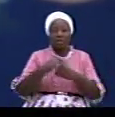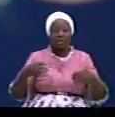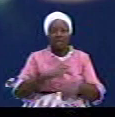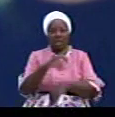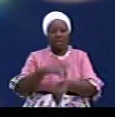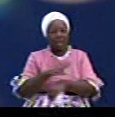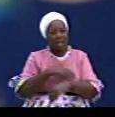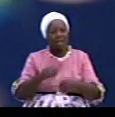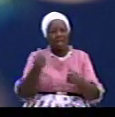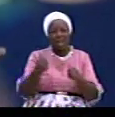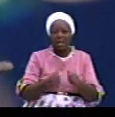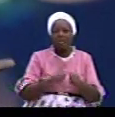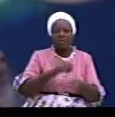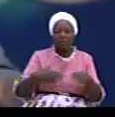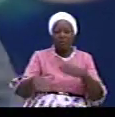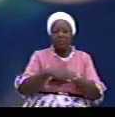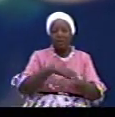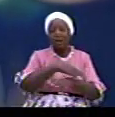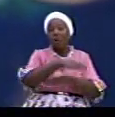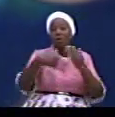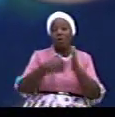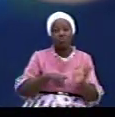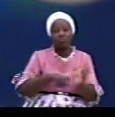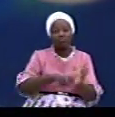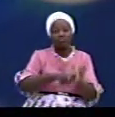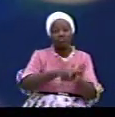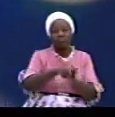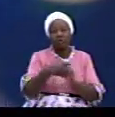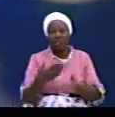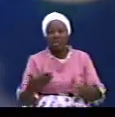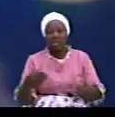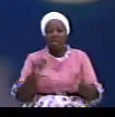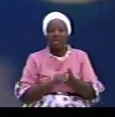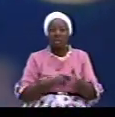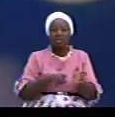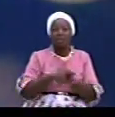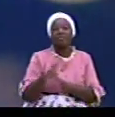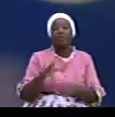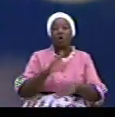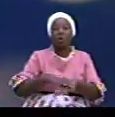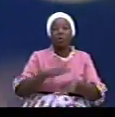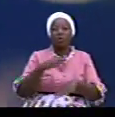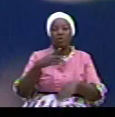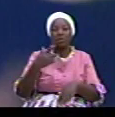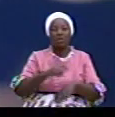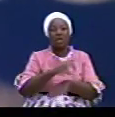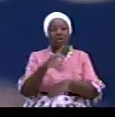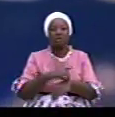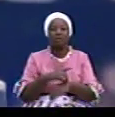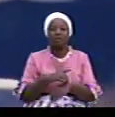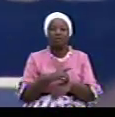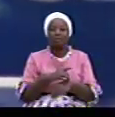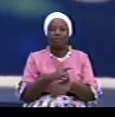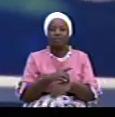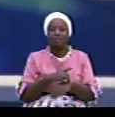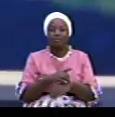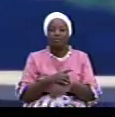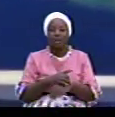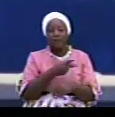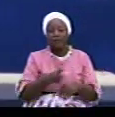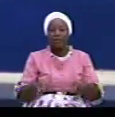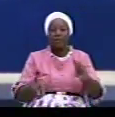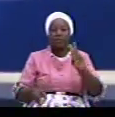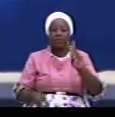every creeping thing that creepeth upon the earth. Verse 27,